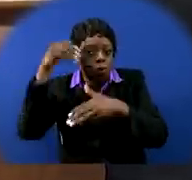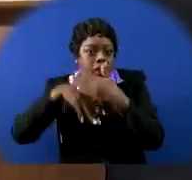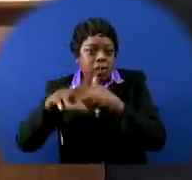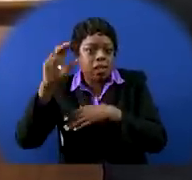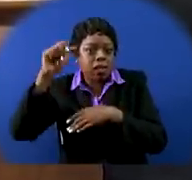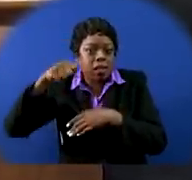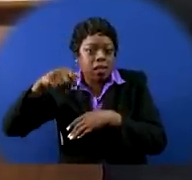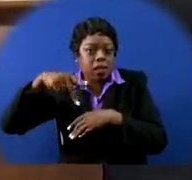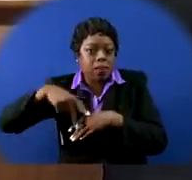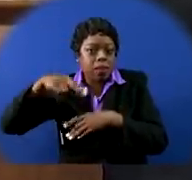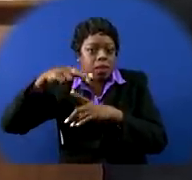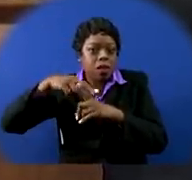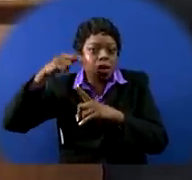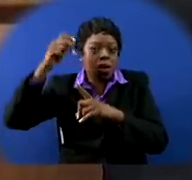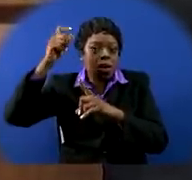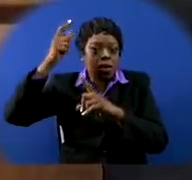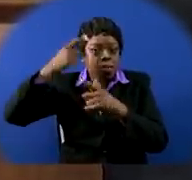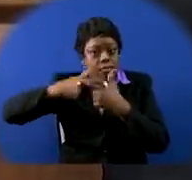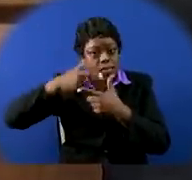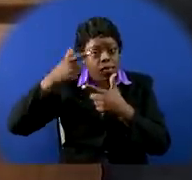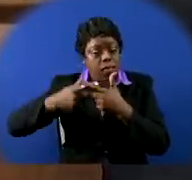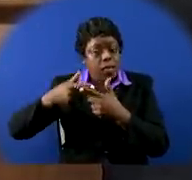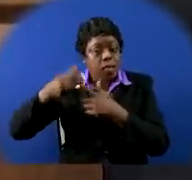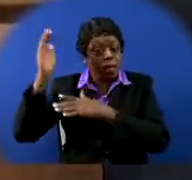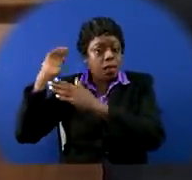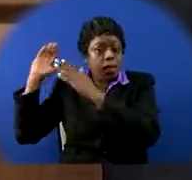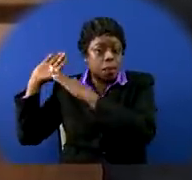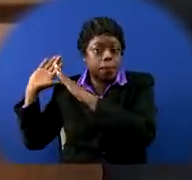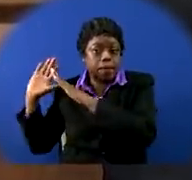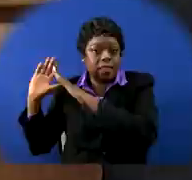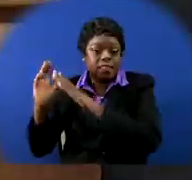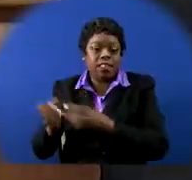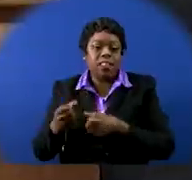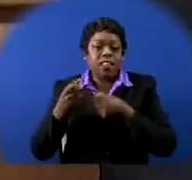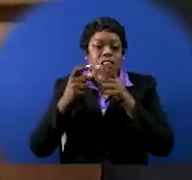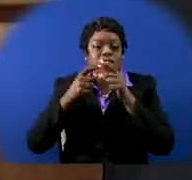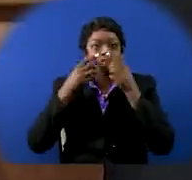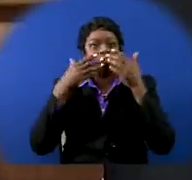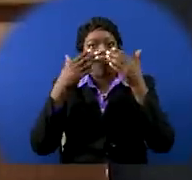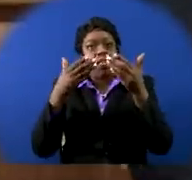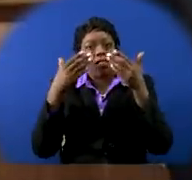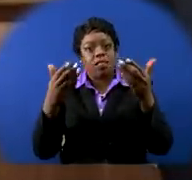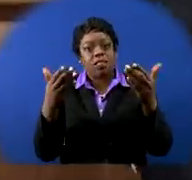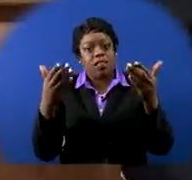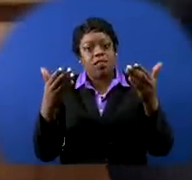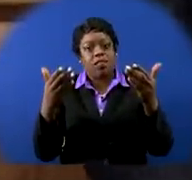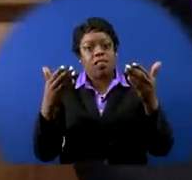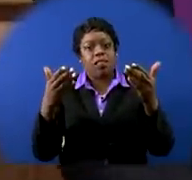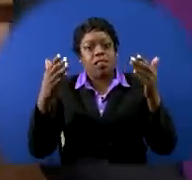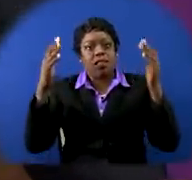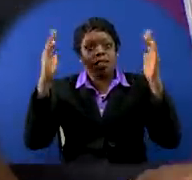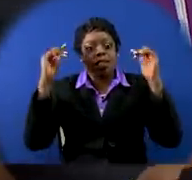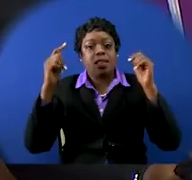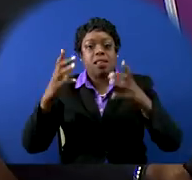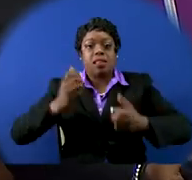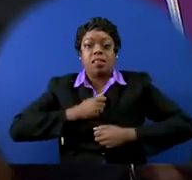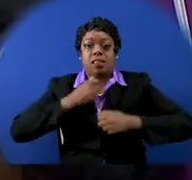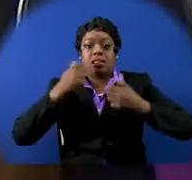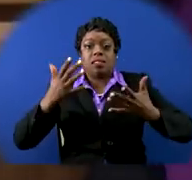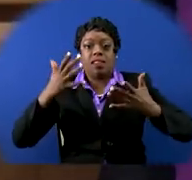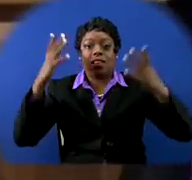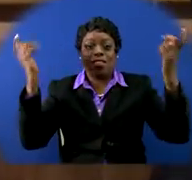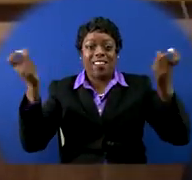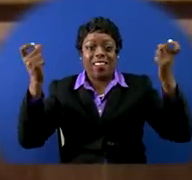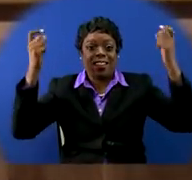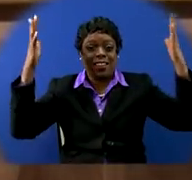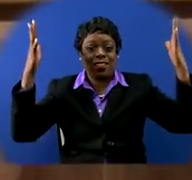March. In Jesus' name we pray with great thanksgiving and expectation. Let all of God's people together shout hallelujah. Hallelujah.